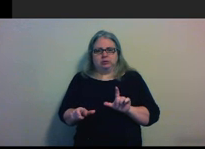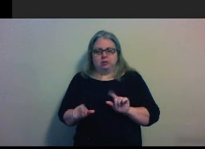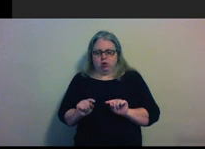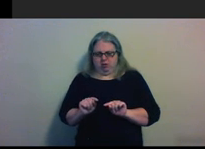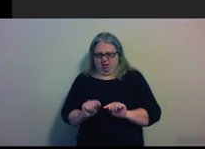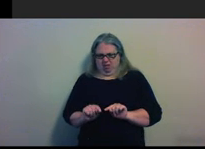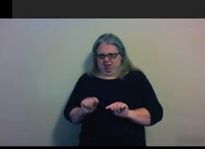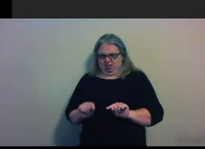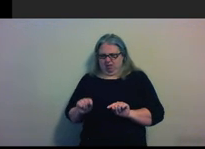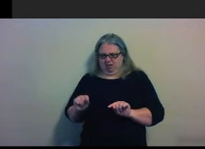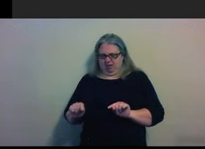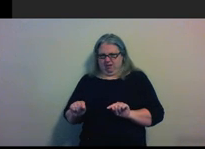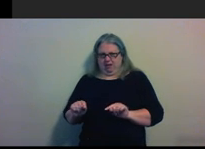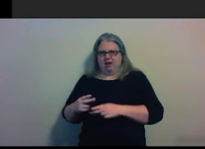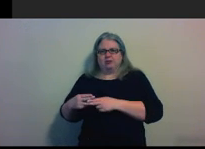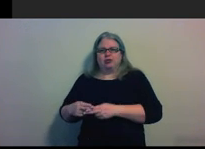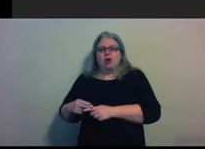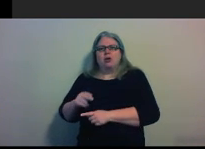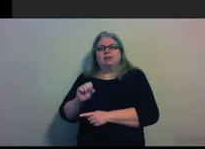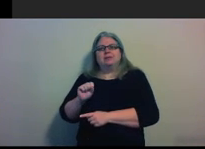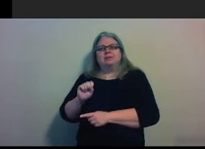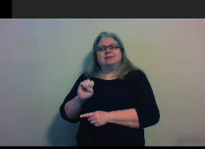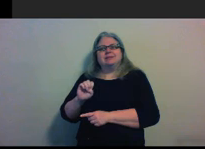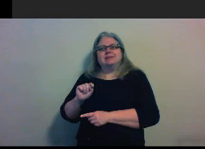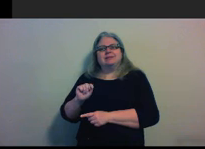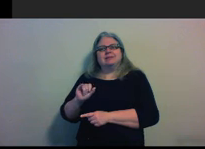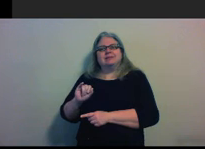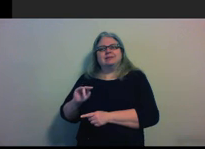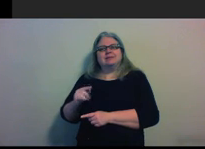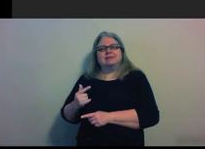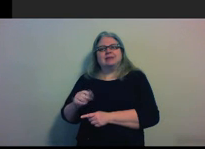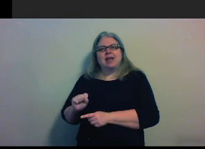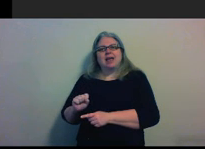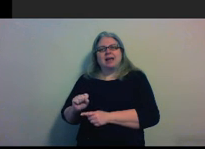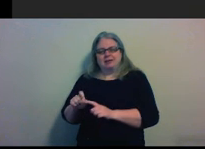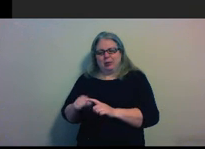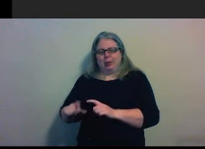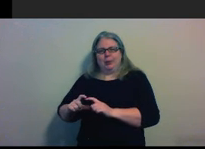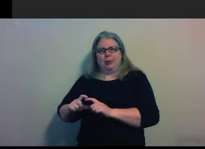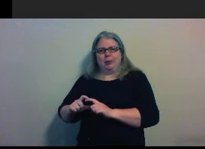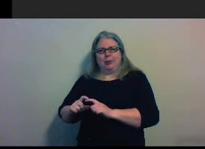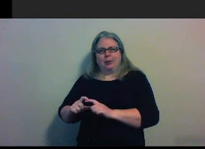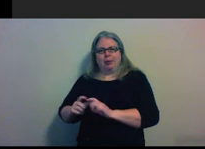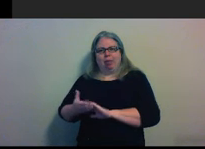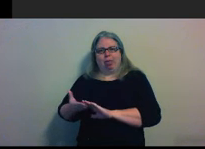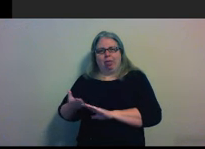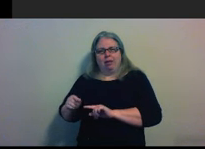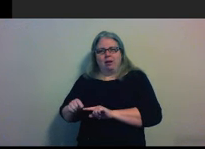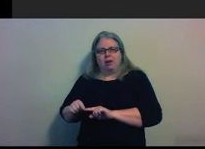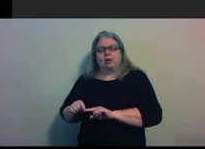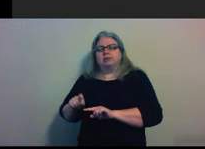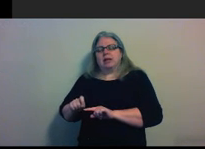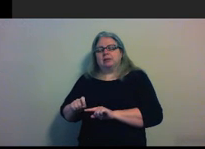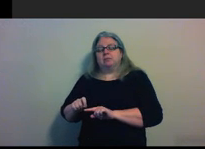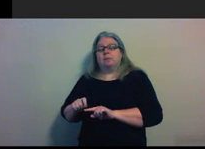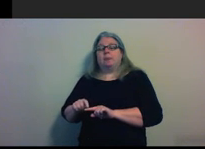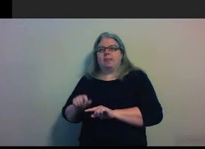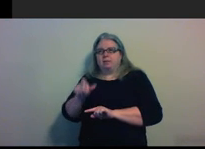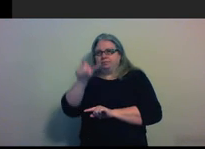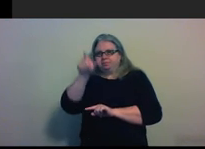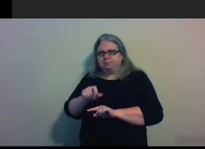that show my setting, which is going to be right next to that purple X button. To test to see if your microphone and your camera are both